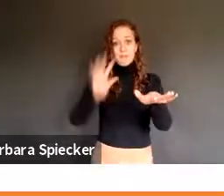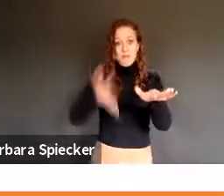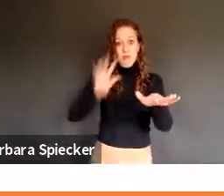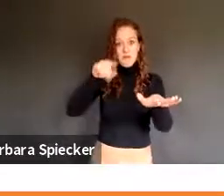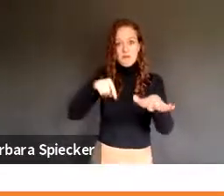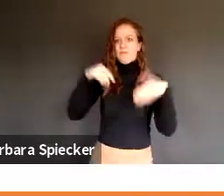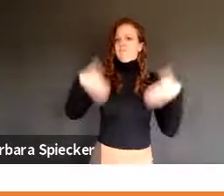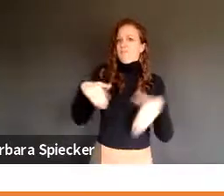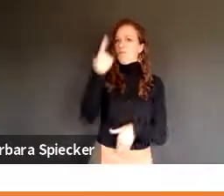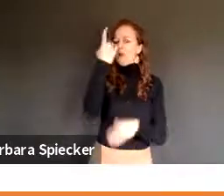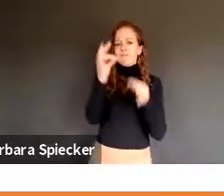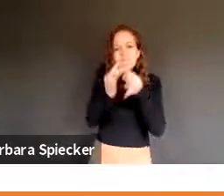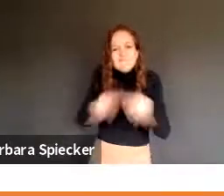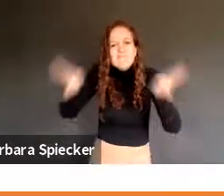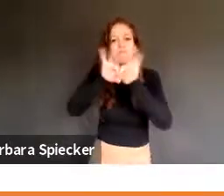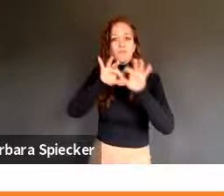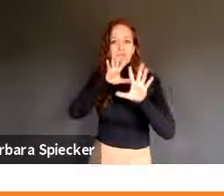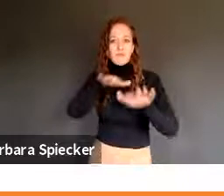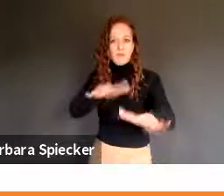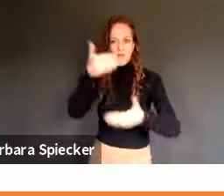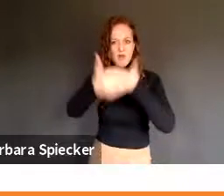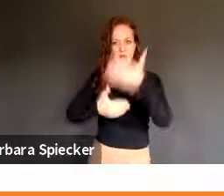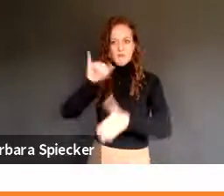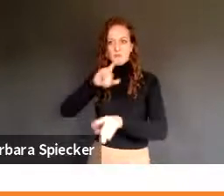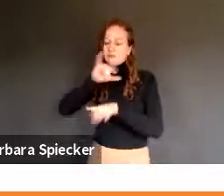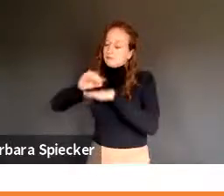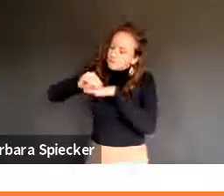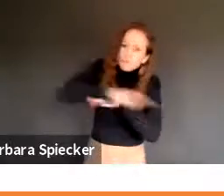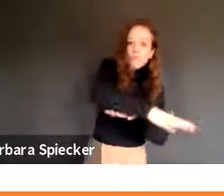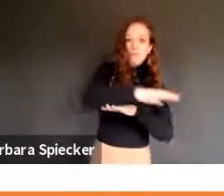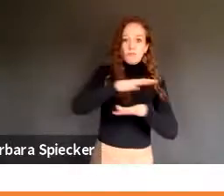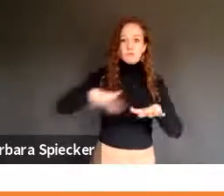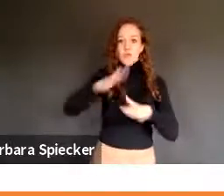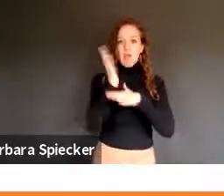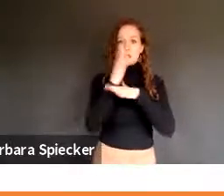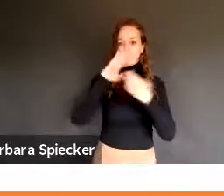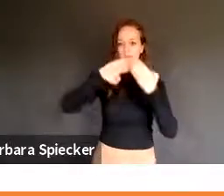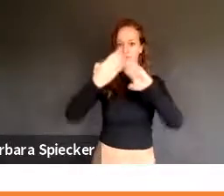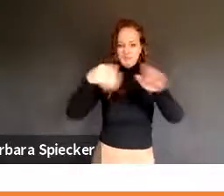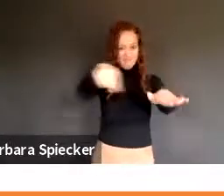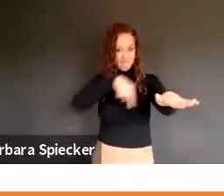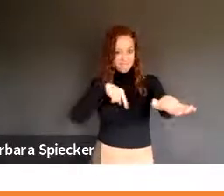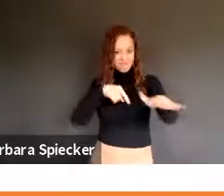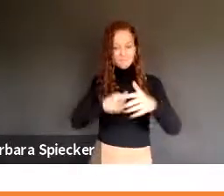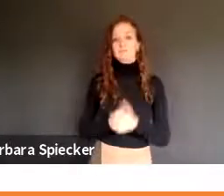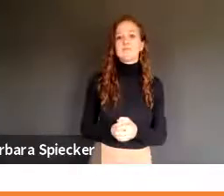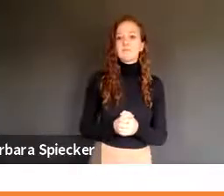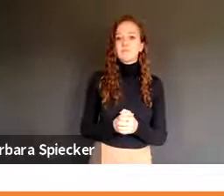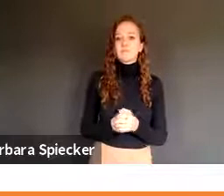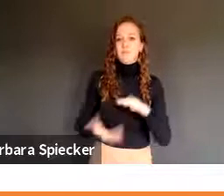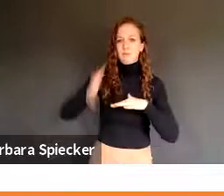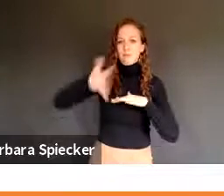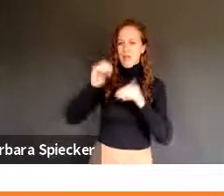Here along the Oregon coast, coastal upwelling is one of the main oceanographic processes that shape coastal macroalgal